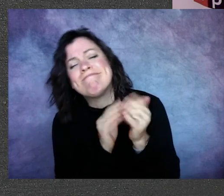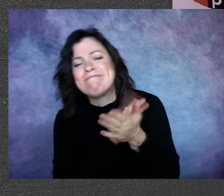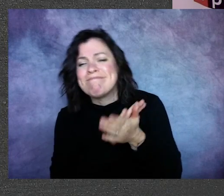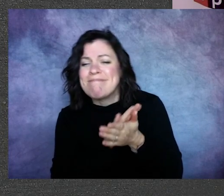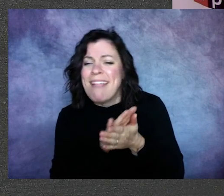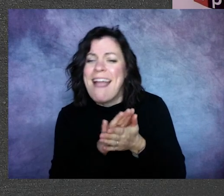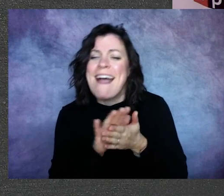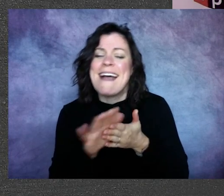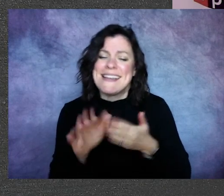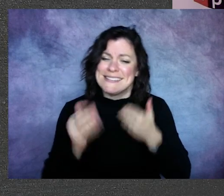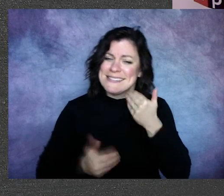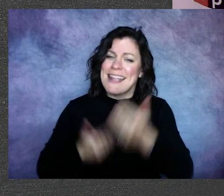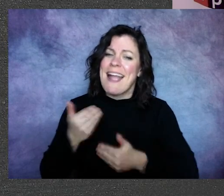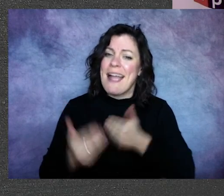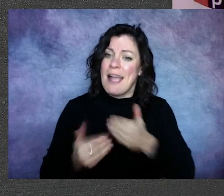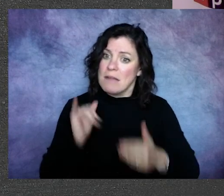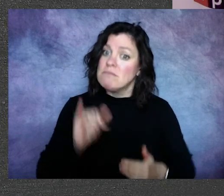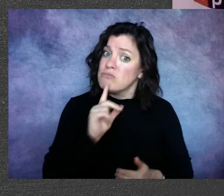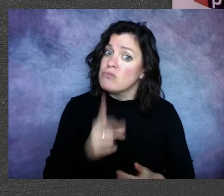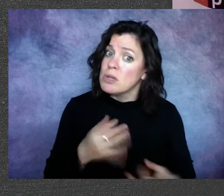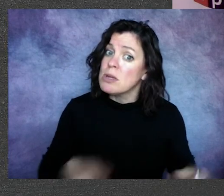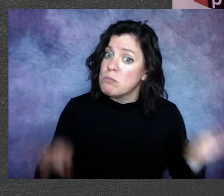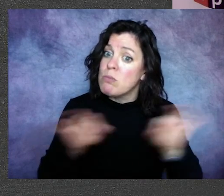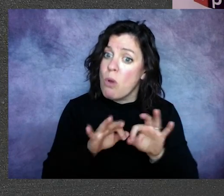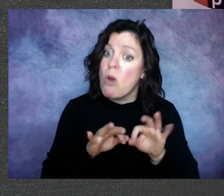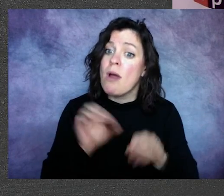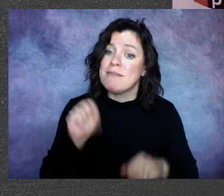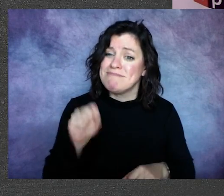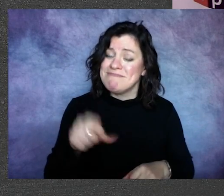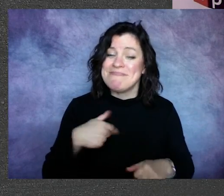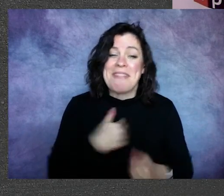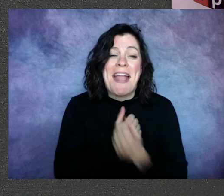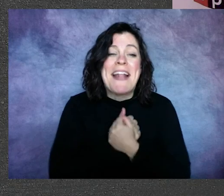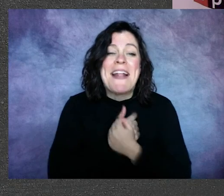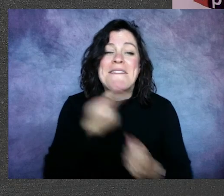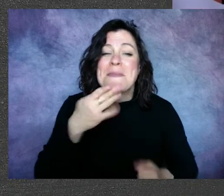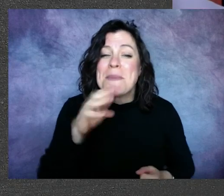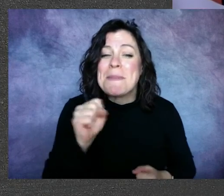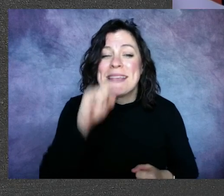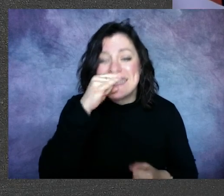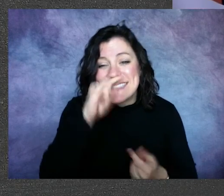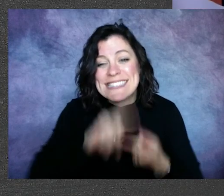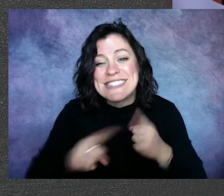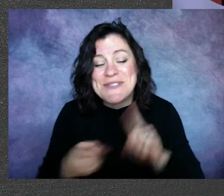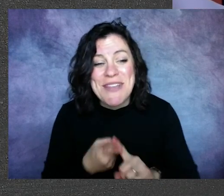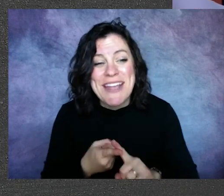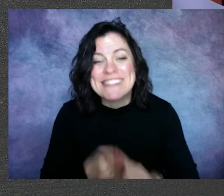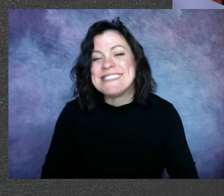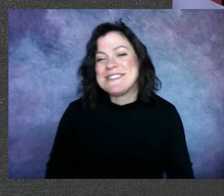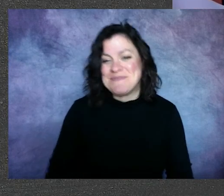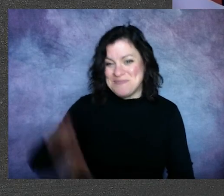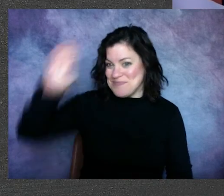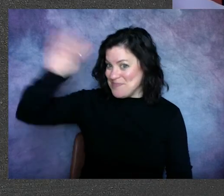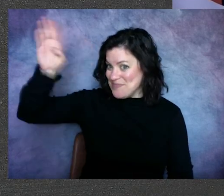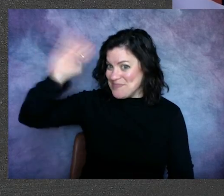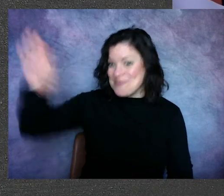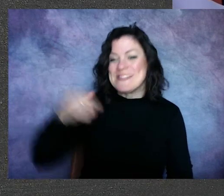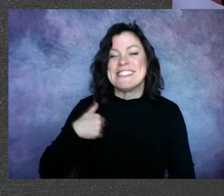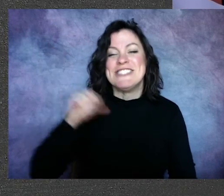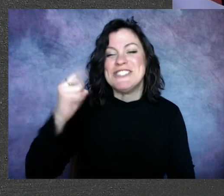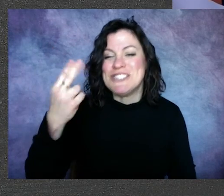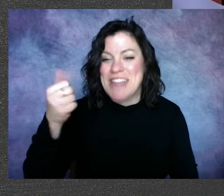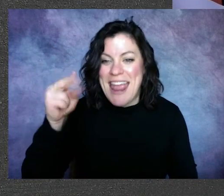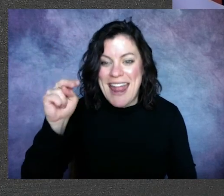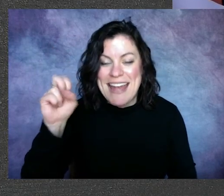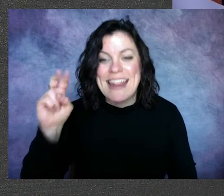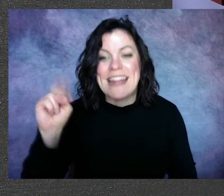really important. And I love bringing PBS Kids friends to you. Hi, I'm Shannon, and I work here at